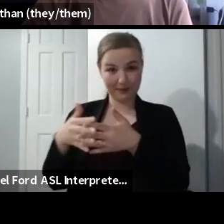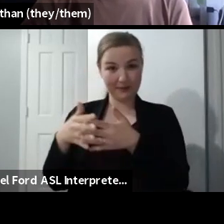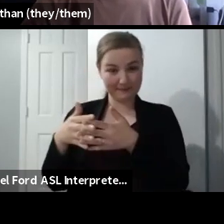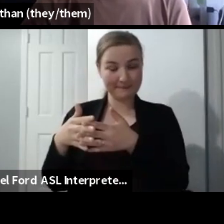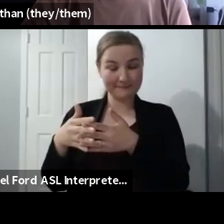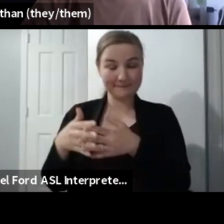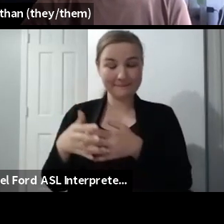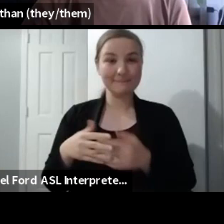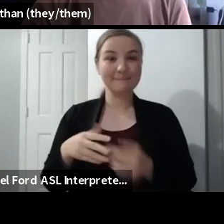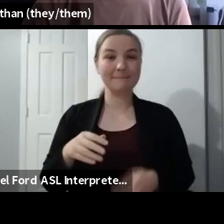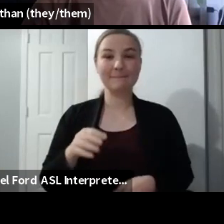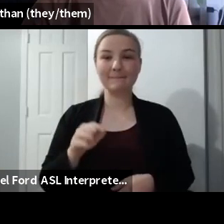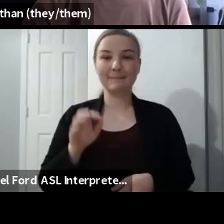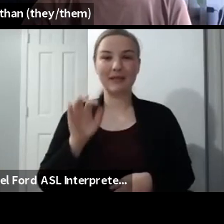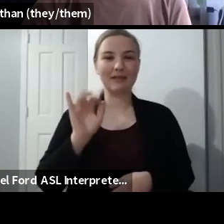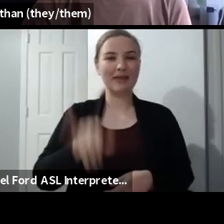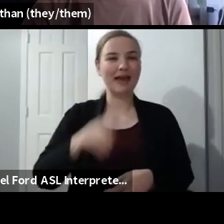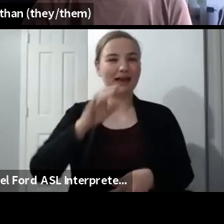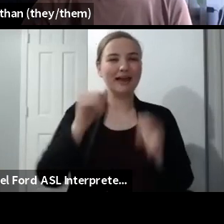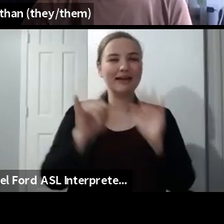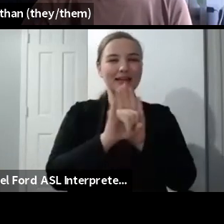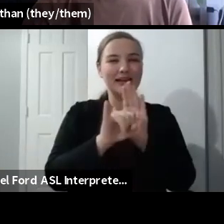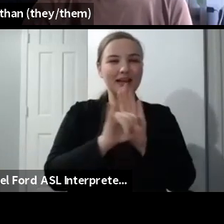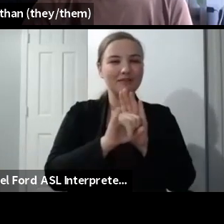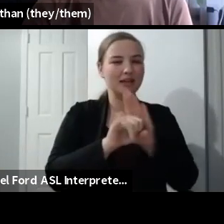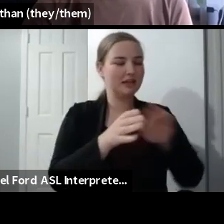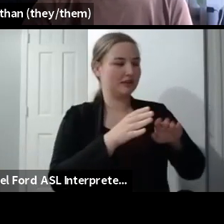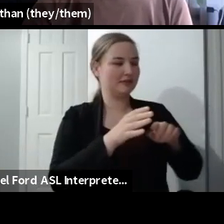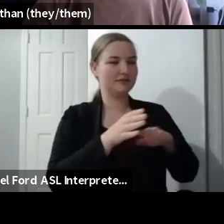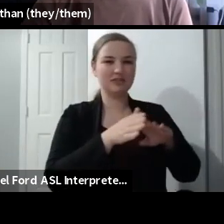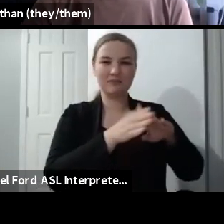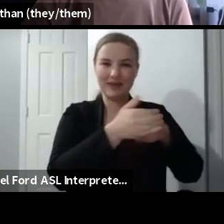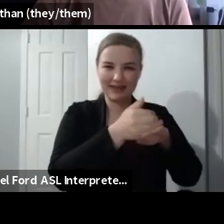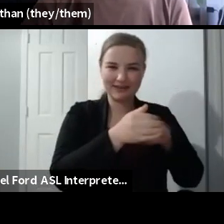that hyphen identity, you know,